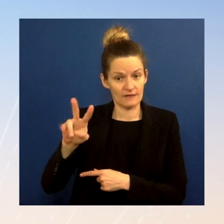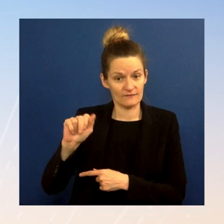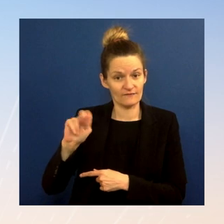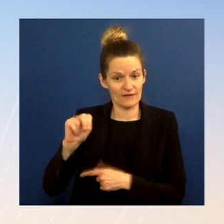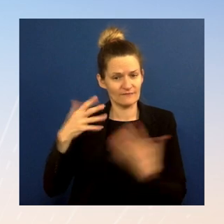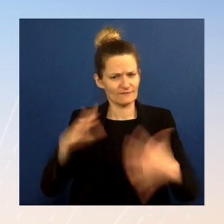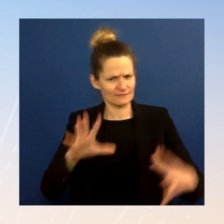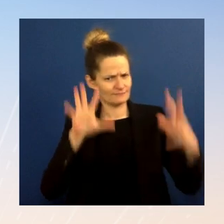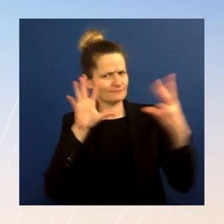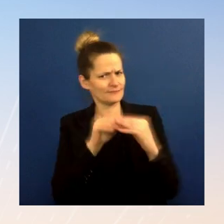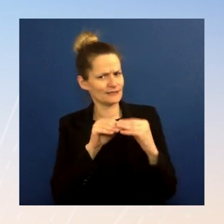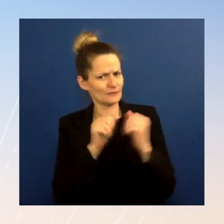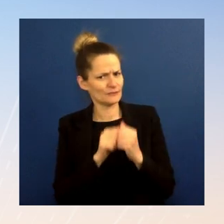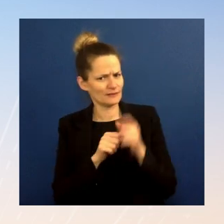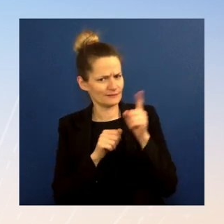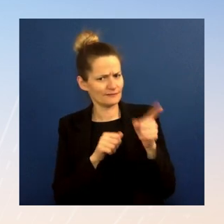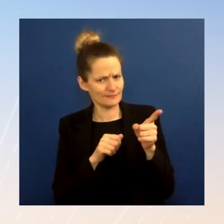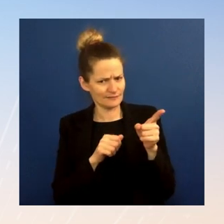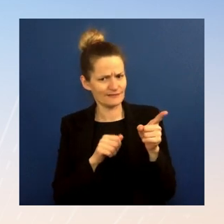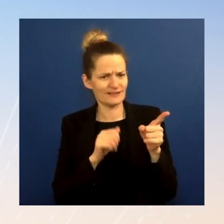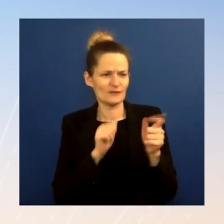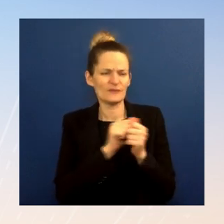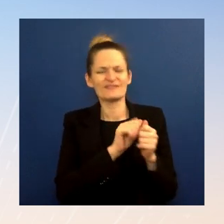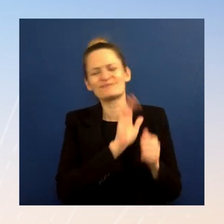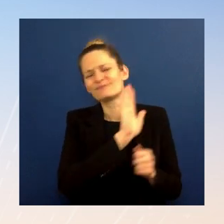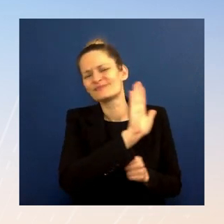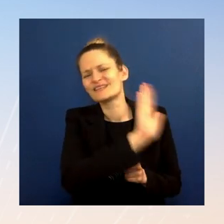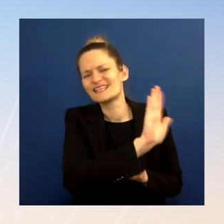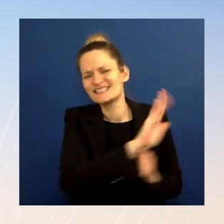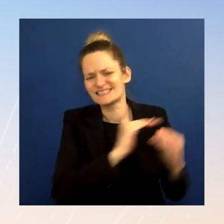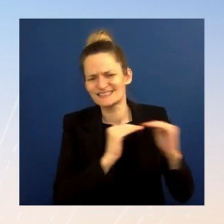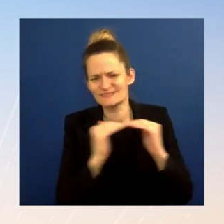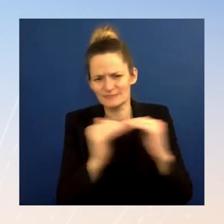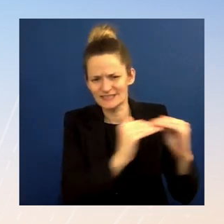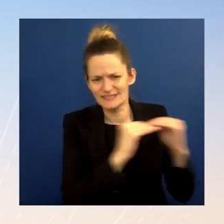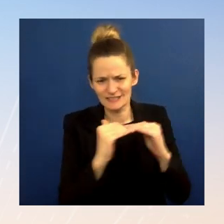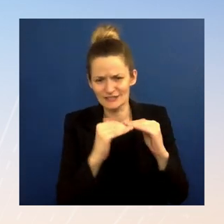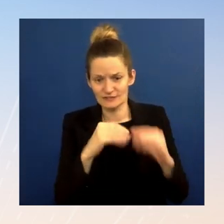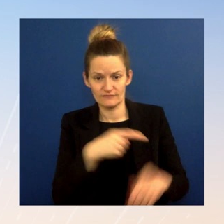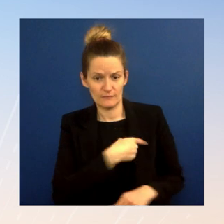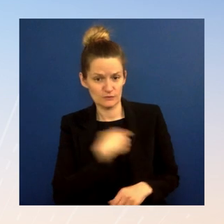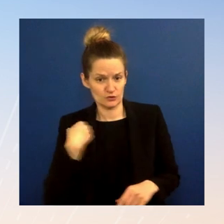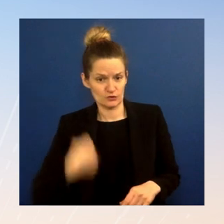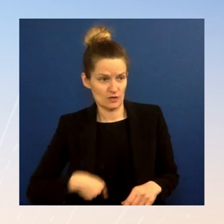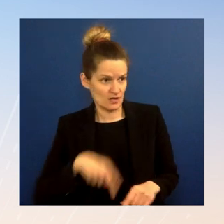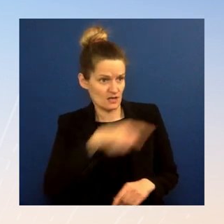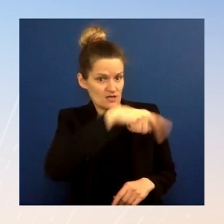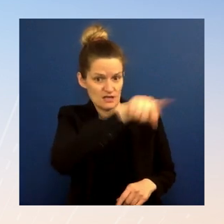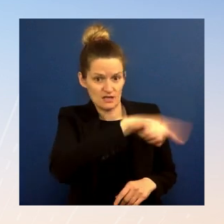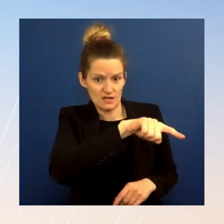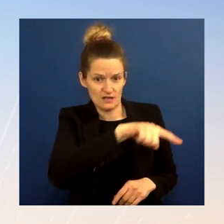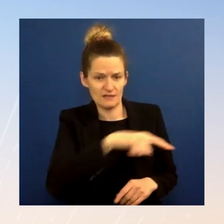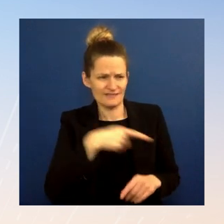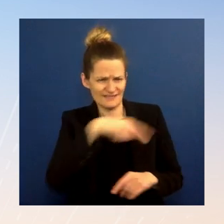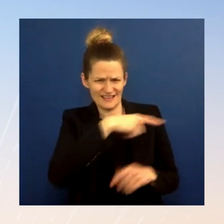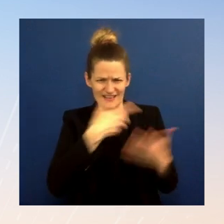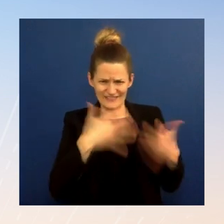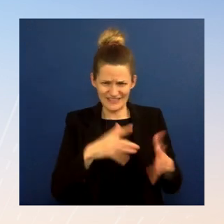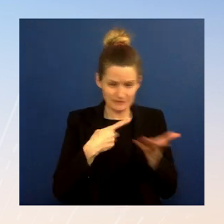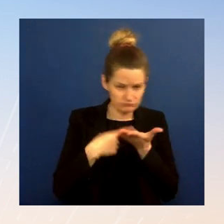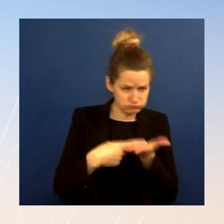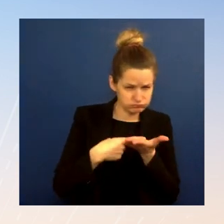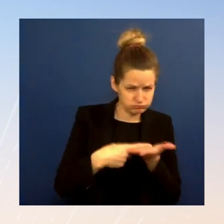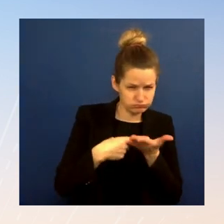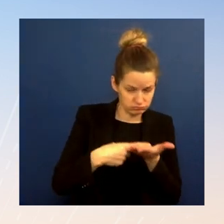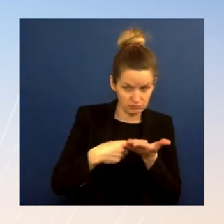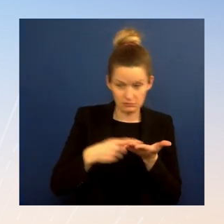future during that meeting, so hence it is happening tomorrow. And that meeting earlier this week, of course, came at an important moment in the